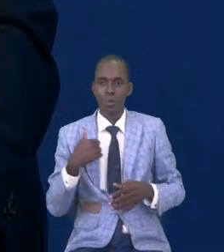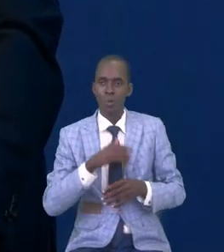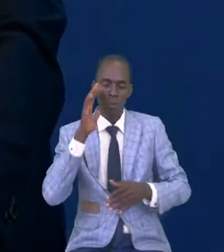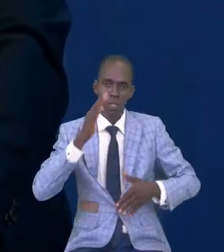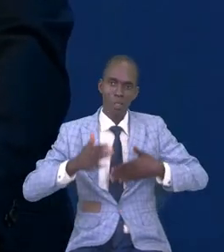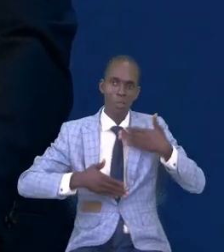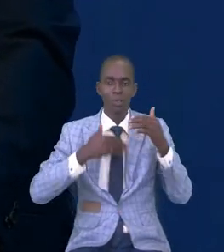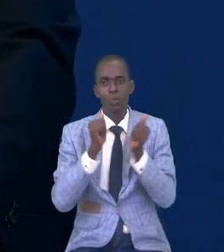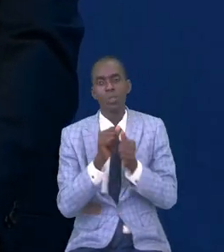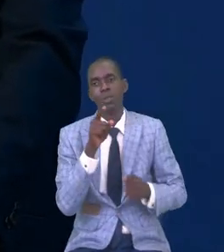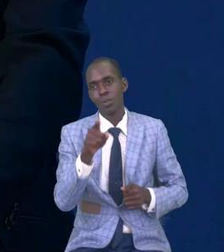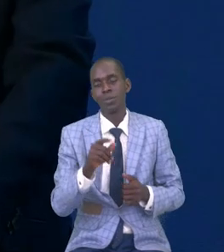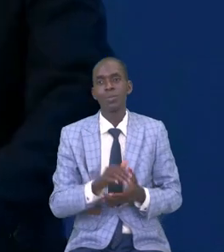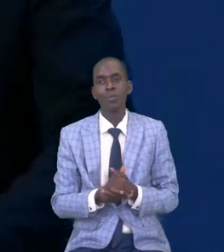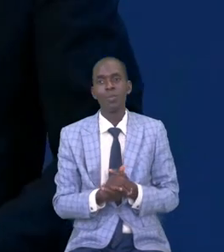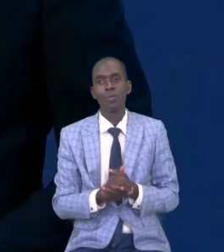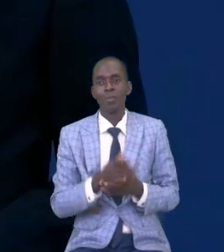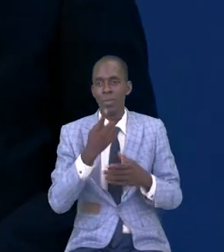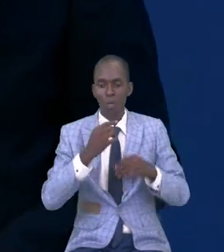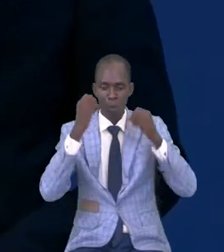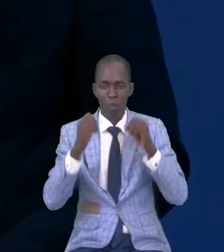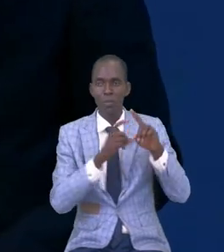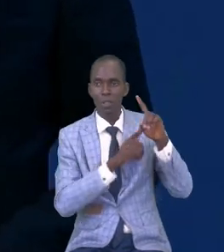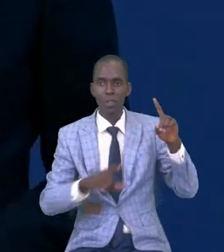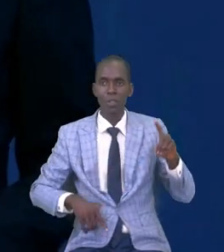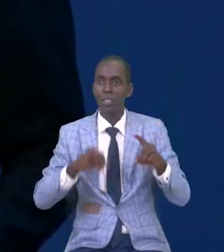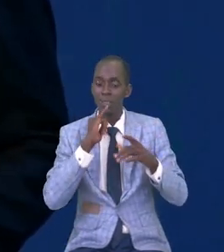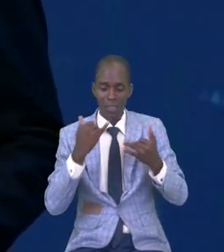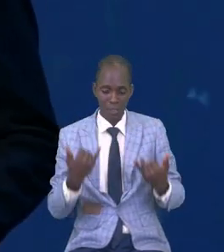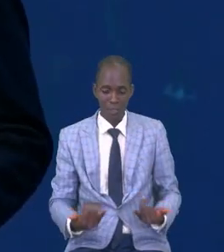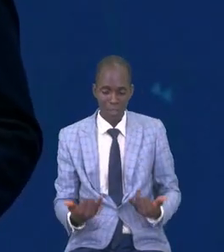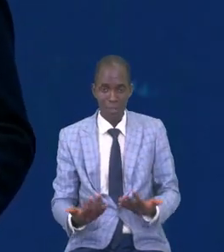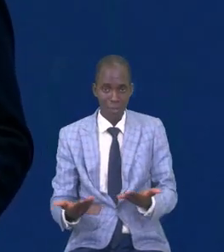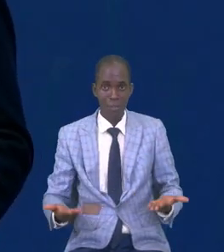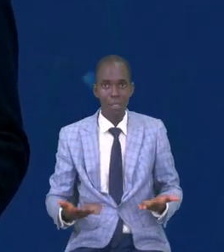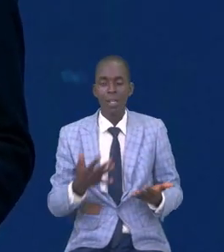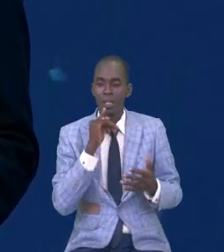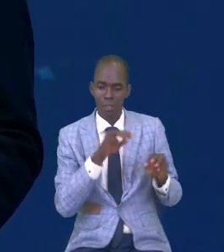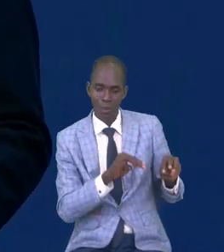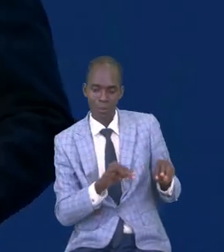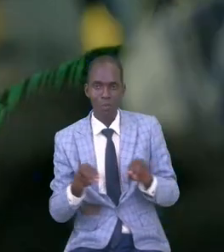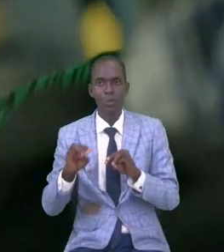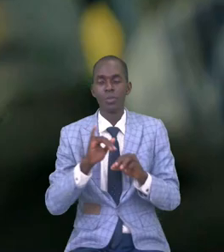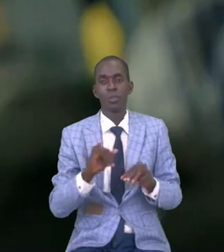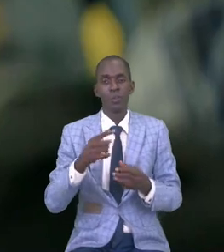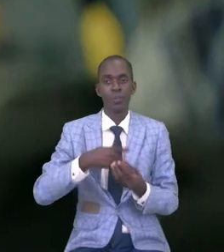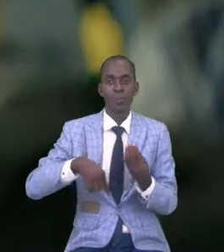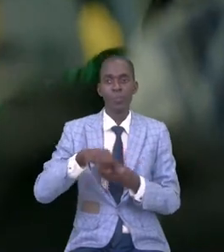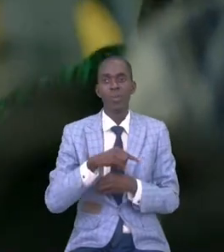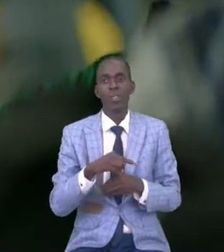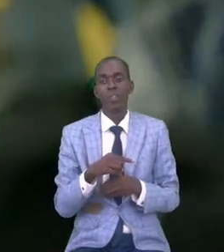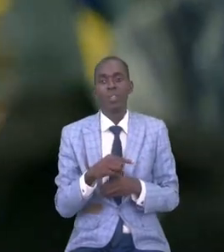you. The power of the Lord is present here and is moving around already. And you can begin to